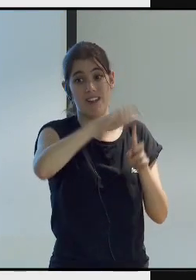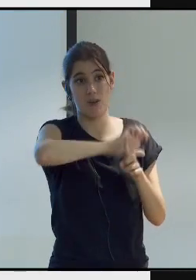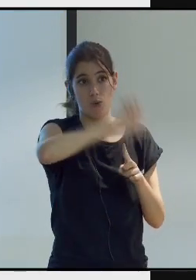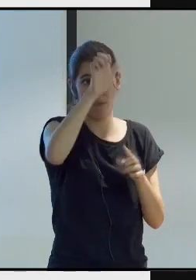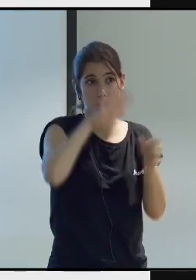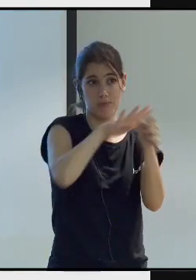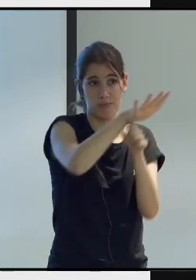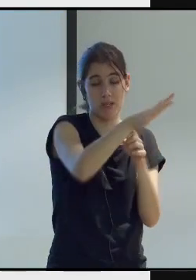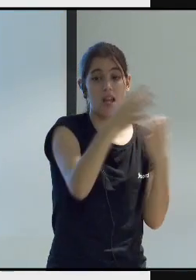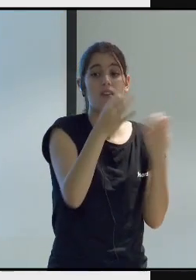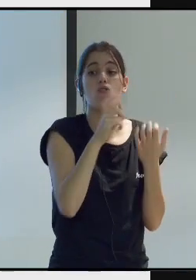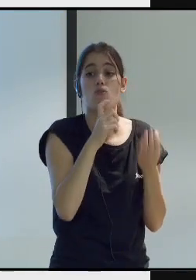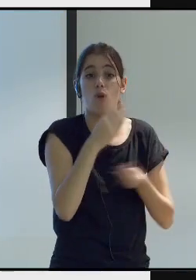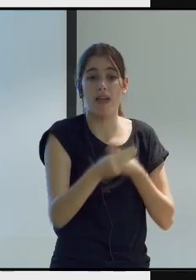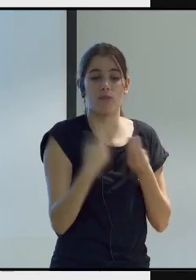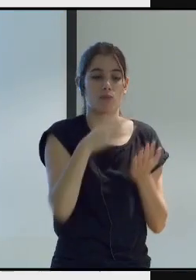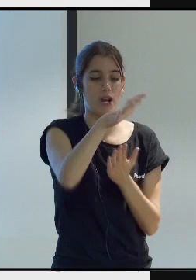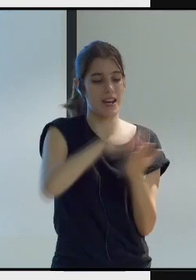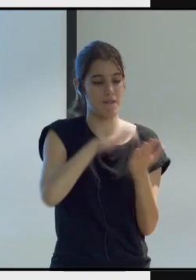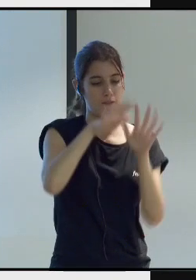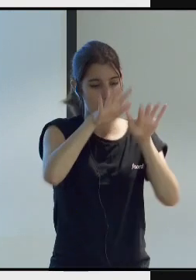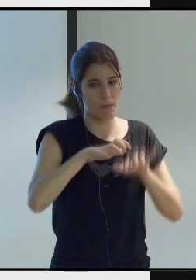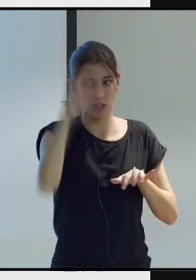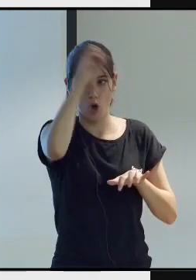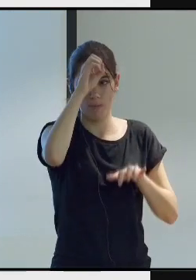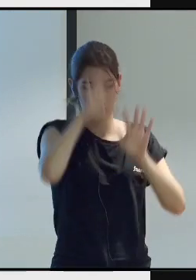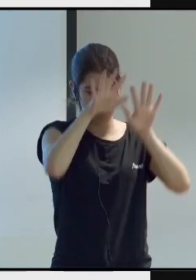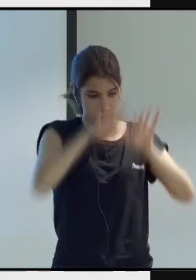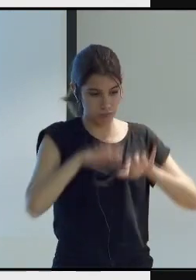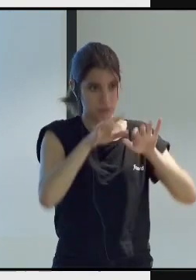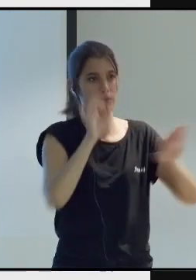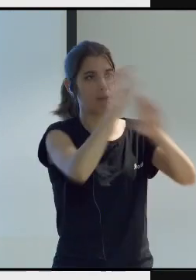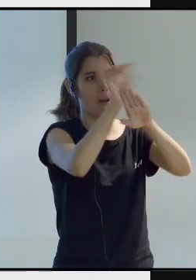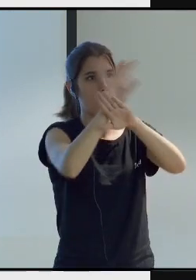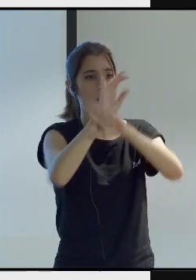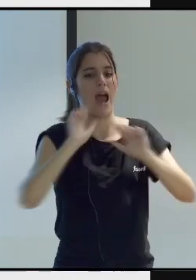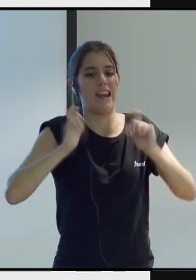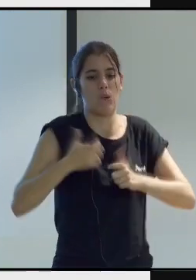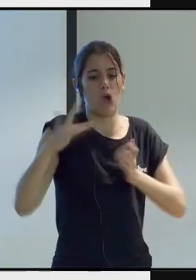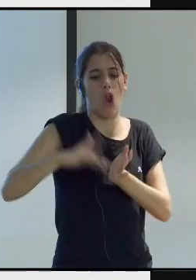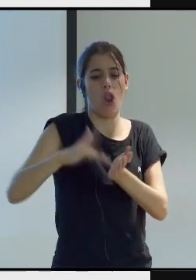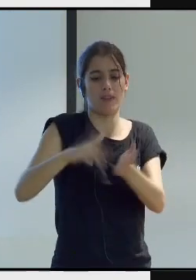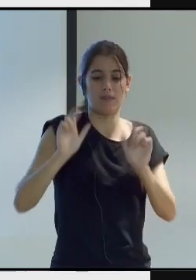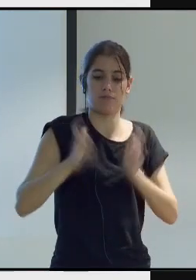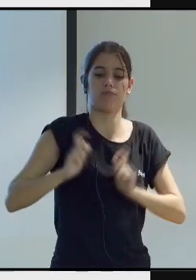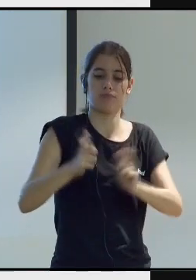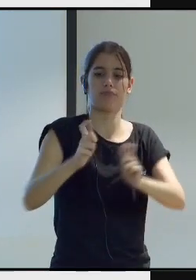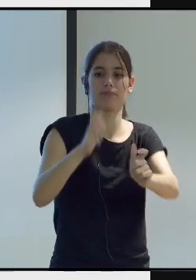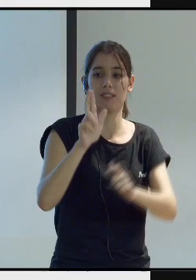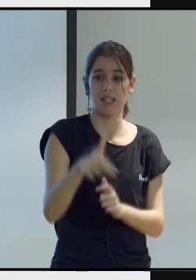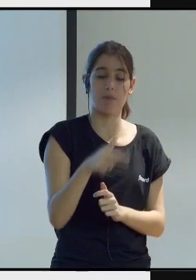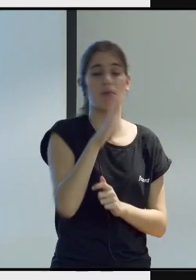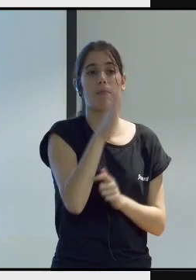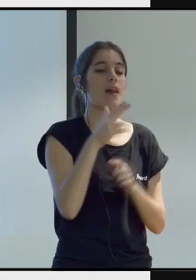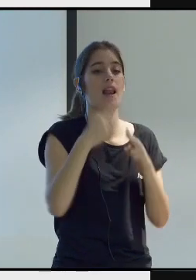papers, and we attend meetings with European Union policies and